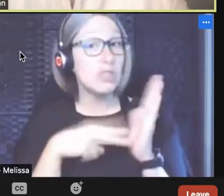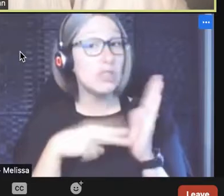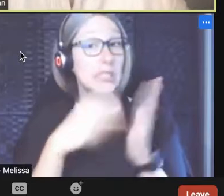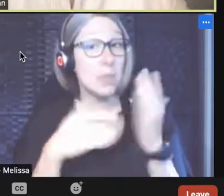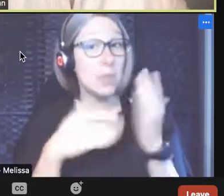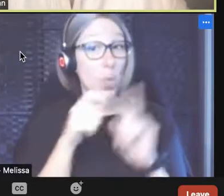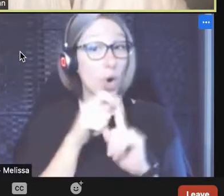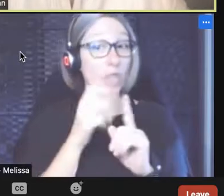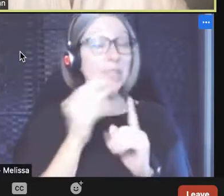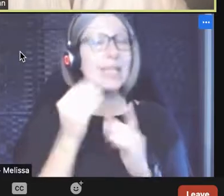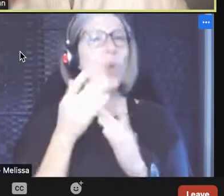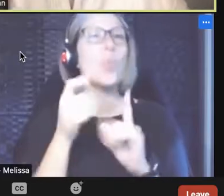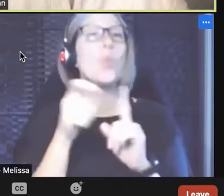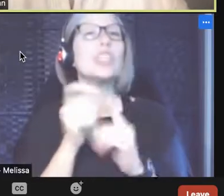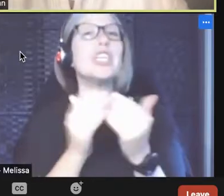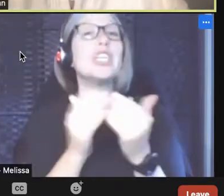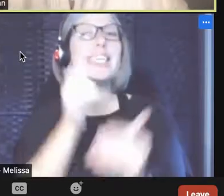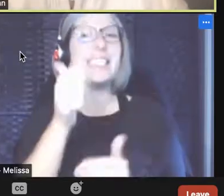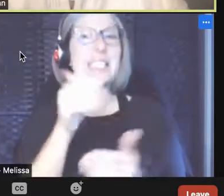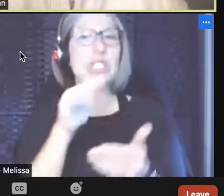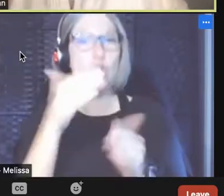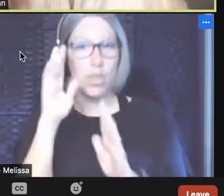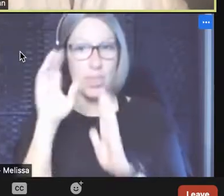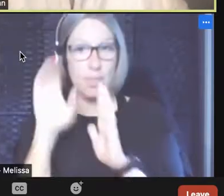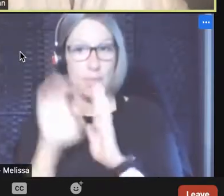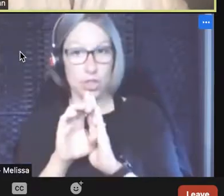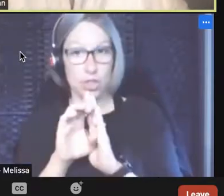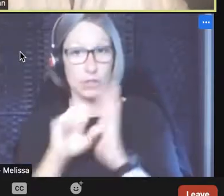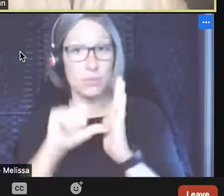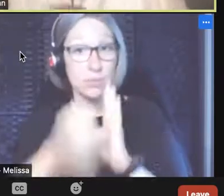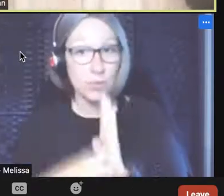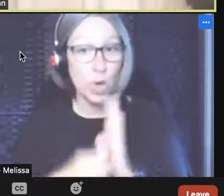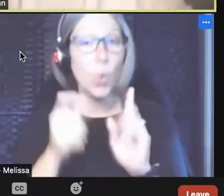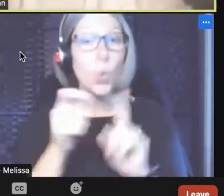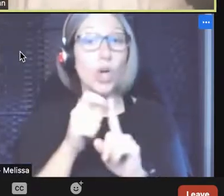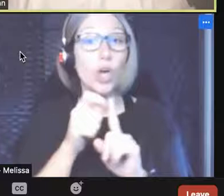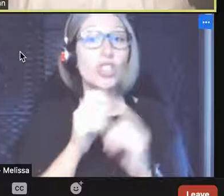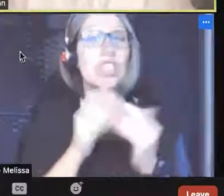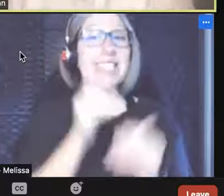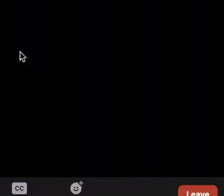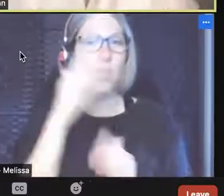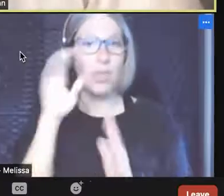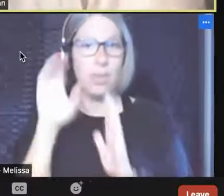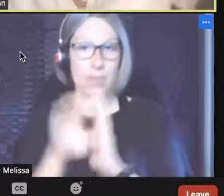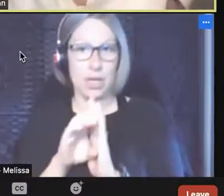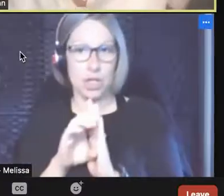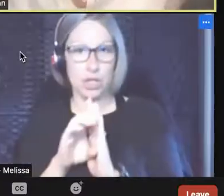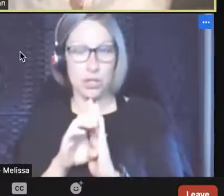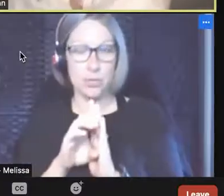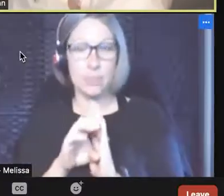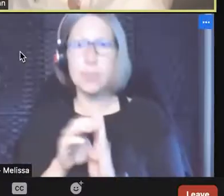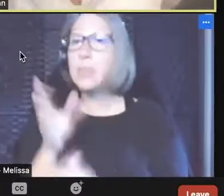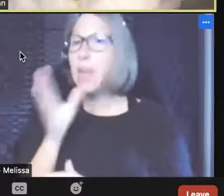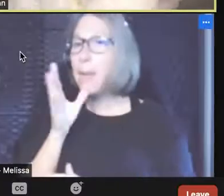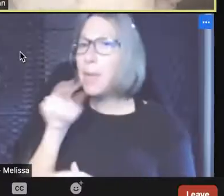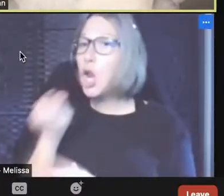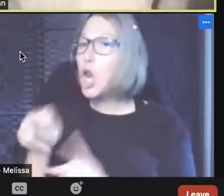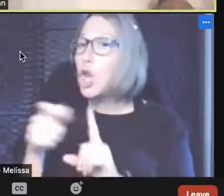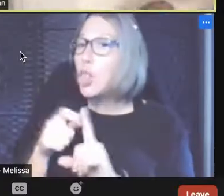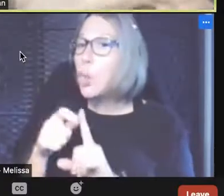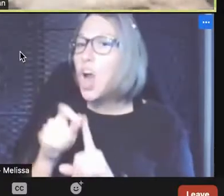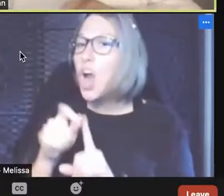are easier than pictures. Words are easier than pictures. Look at the word. Ooh. Lion.